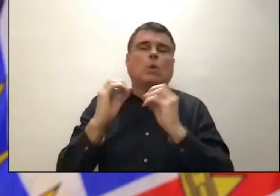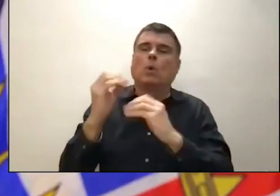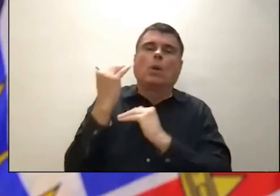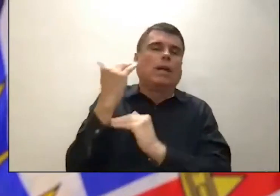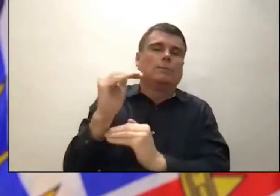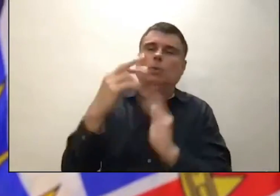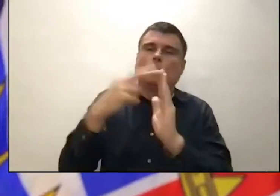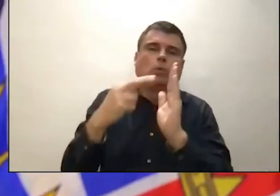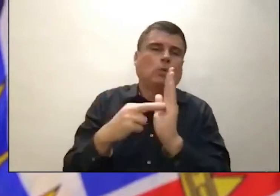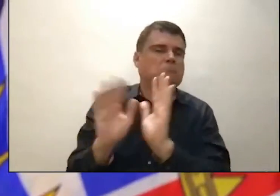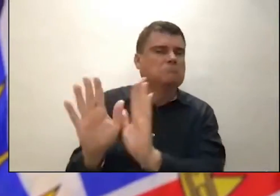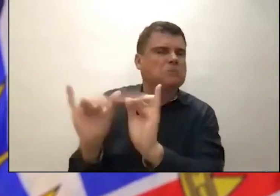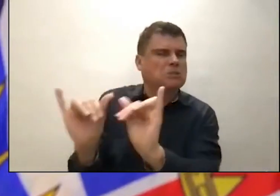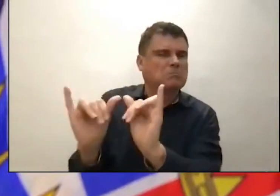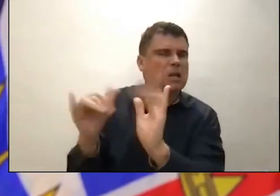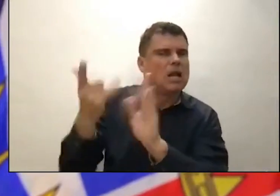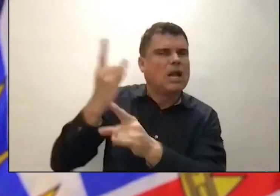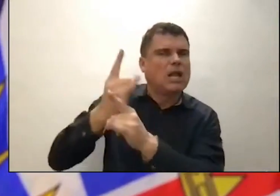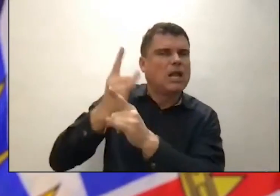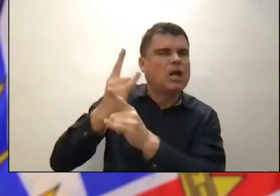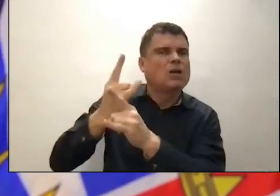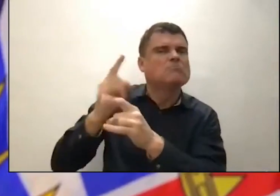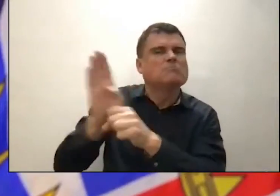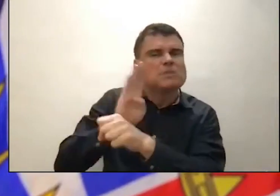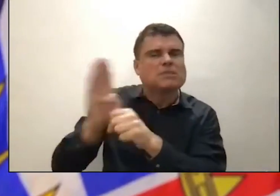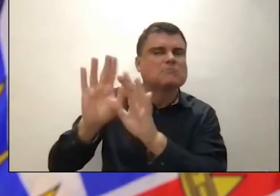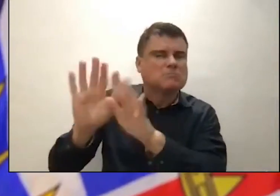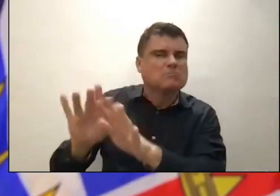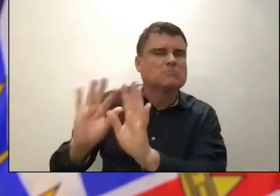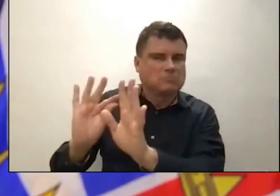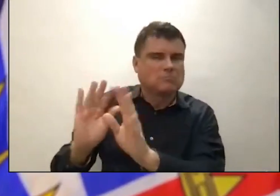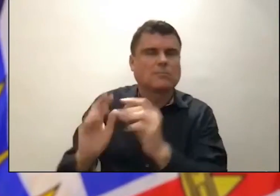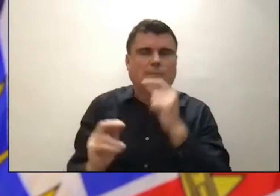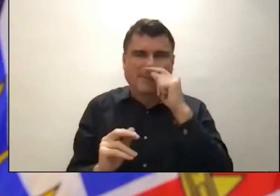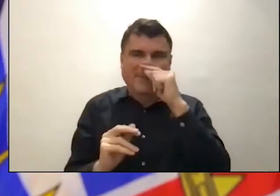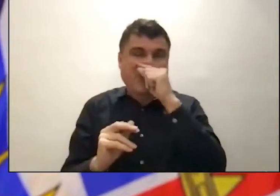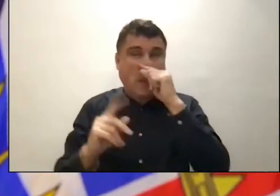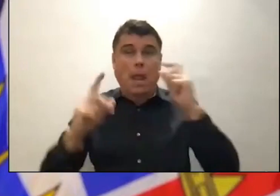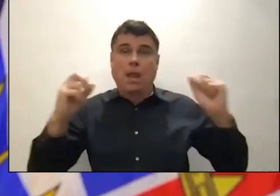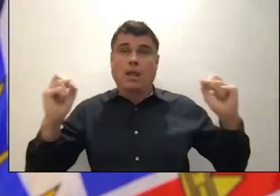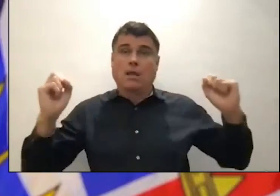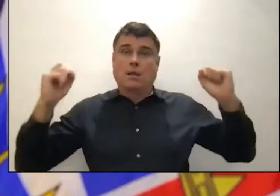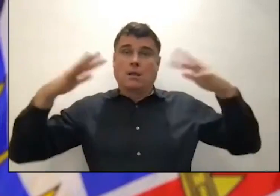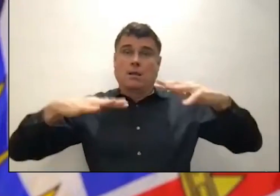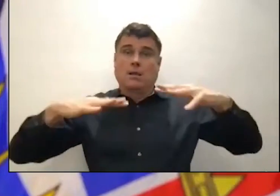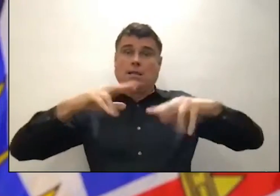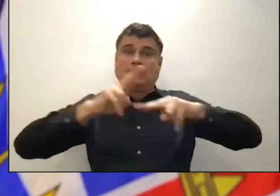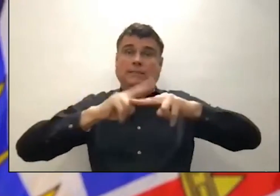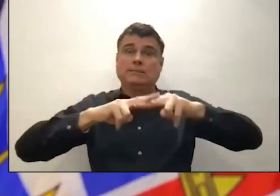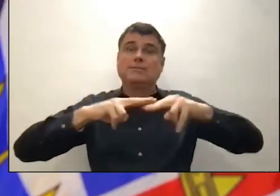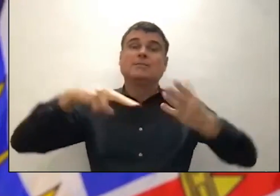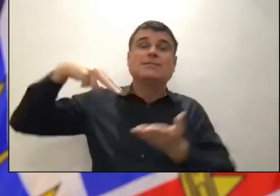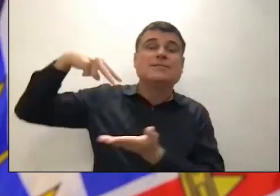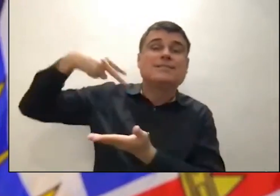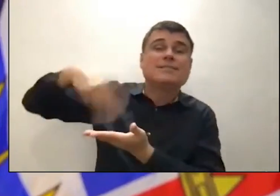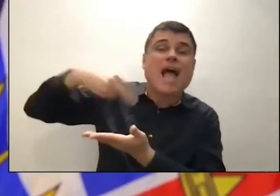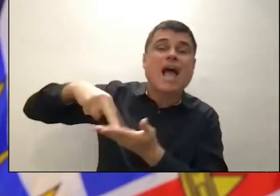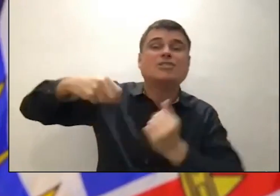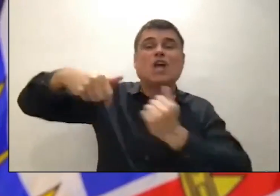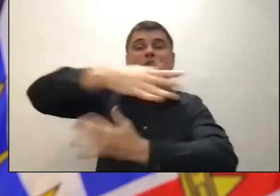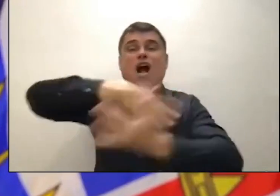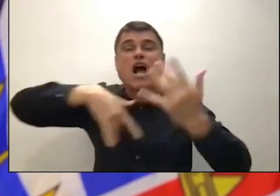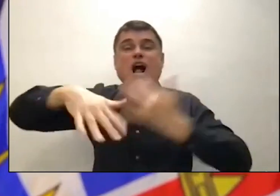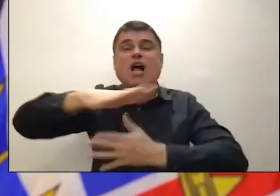like dancing and other higher risk indoor activities remains in place. And finally,